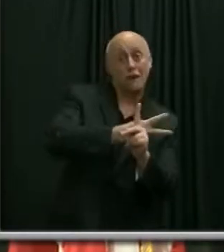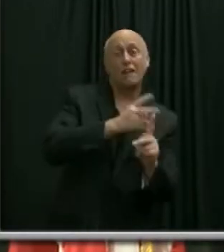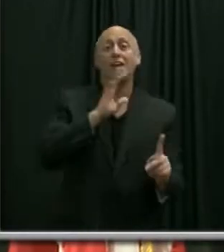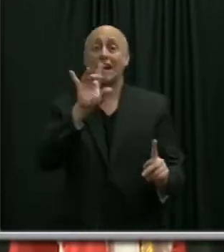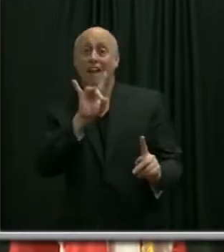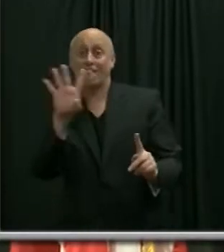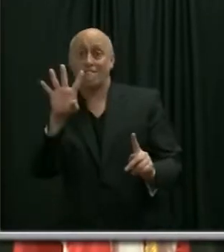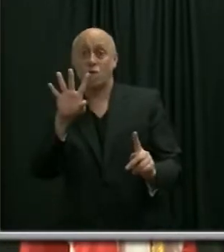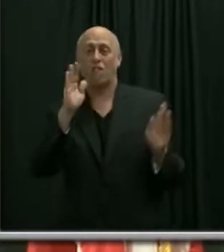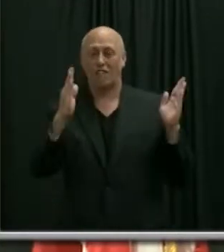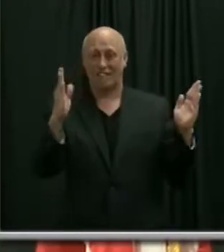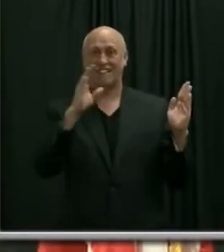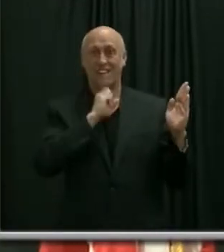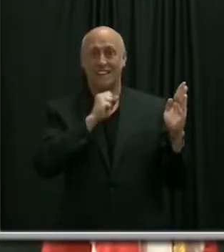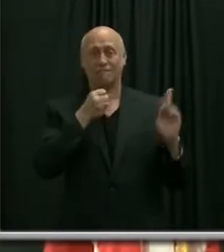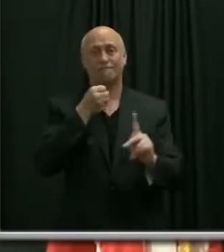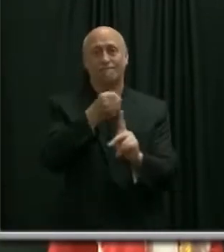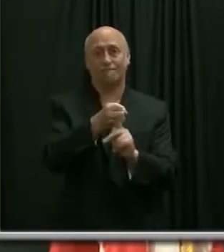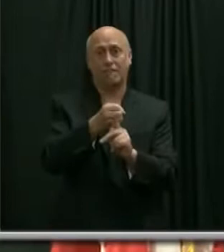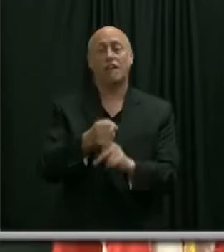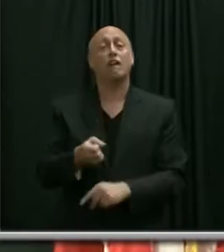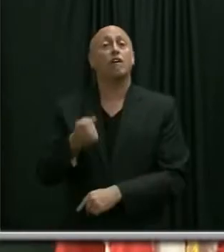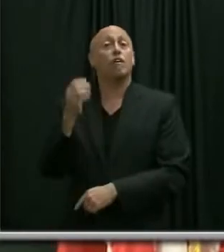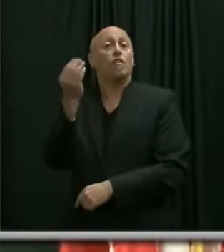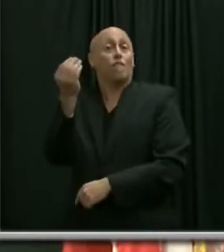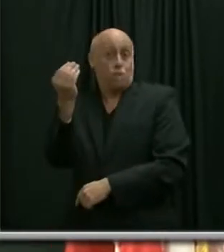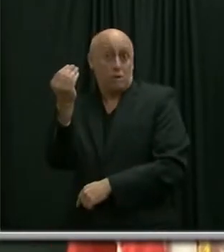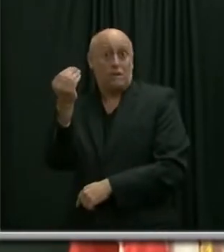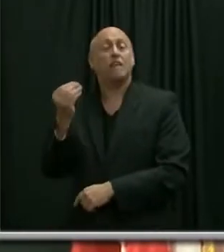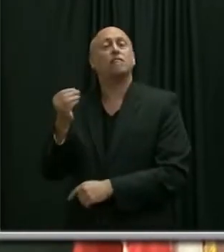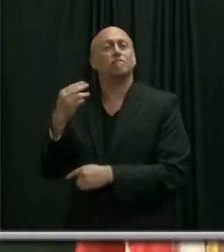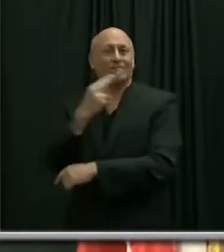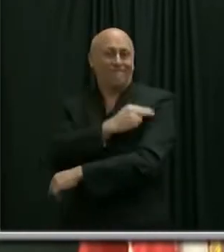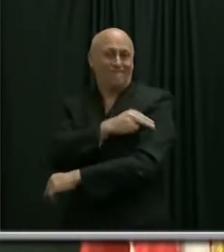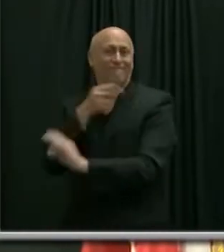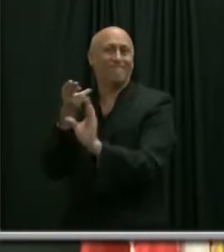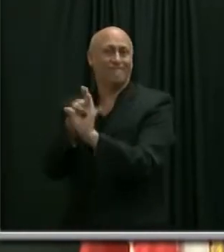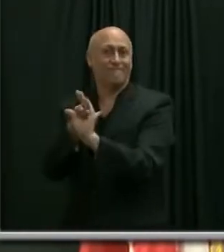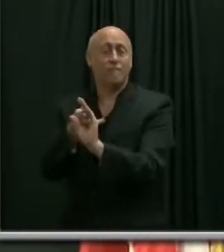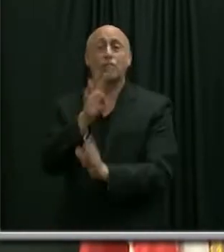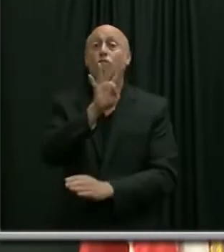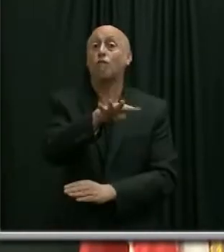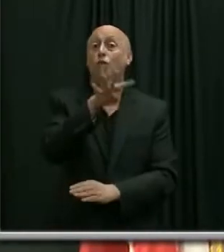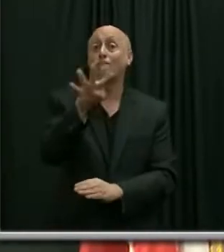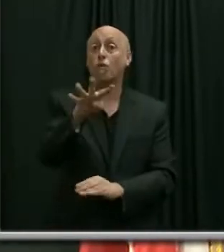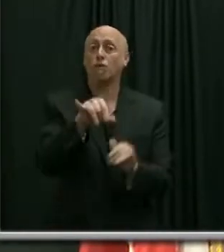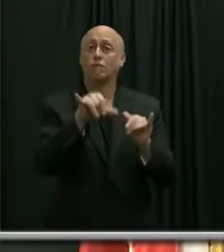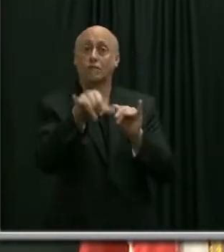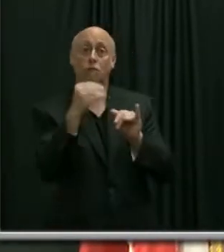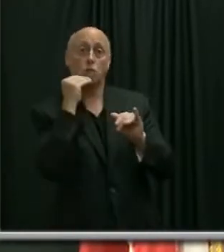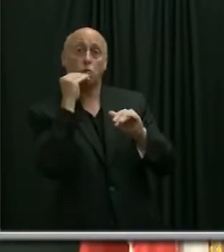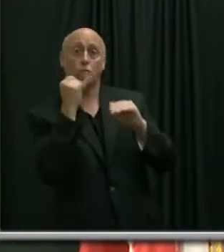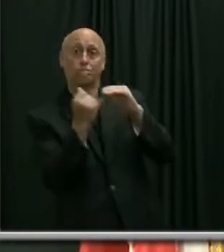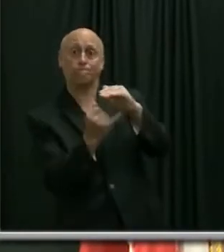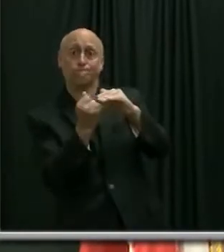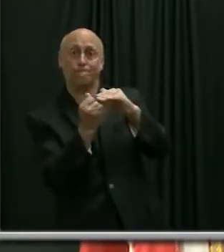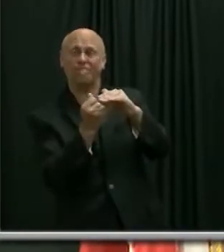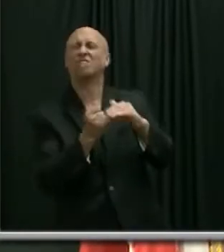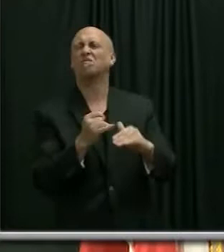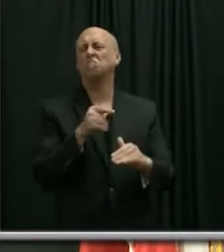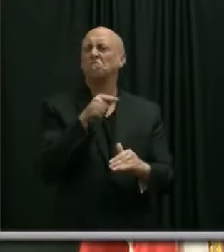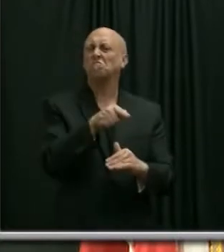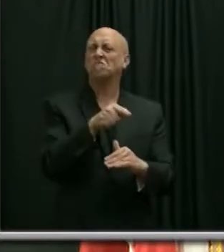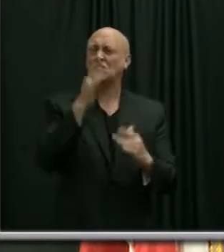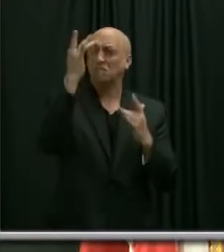confirmed cases, 14 are currently hospitalized. 444 cases are self-isolating at home and have mild and